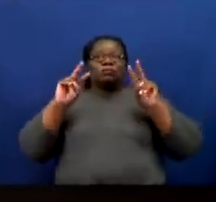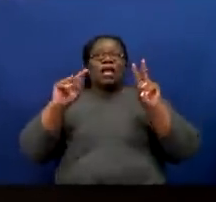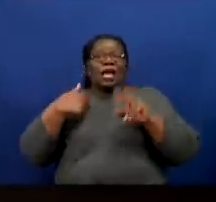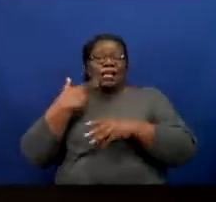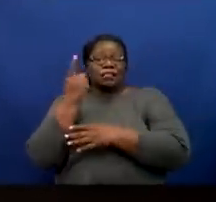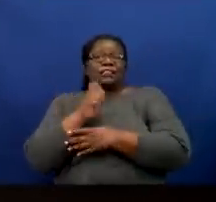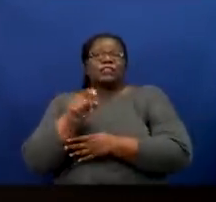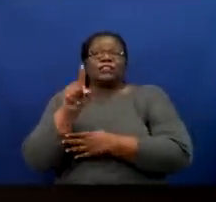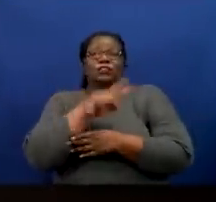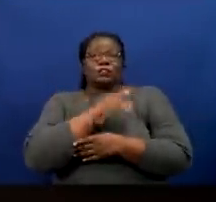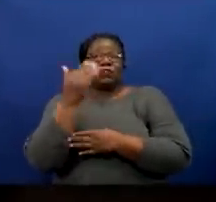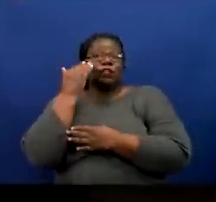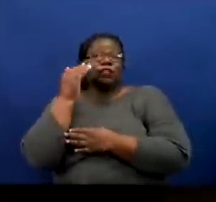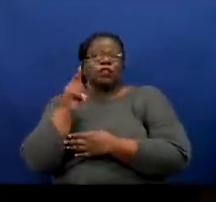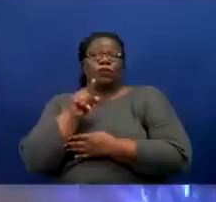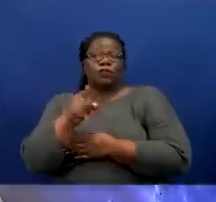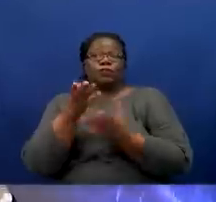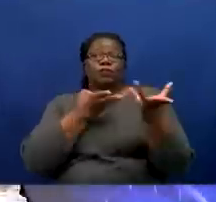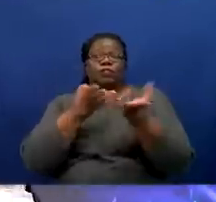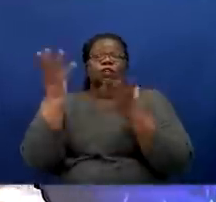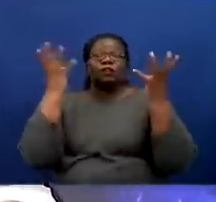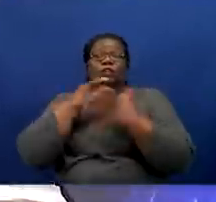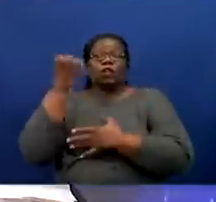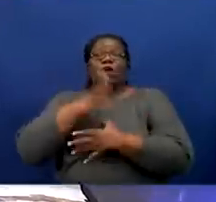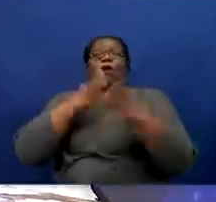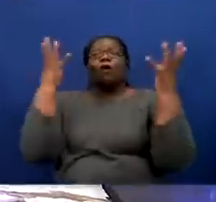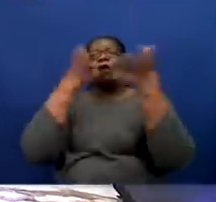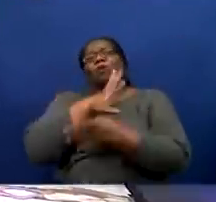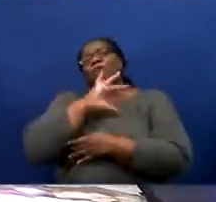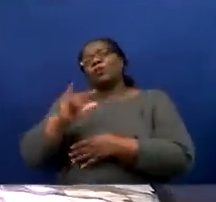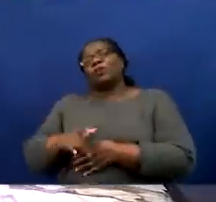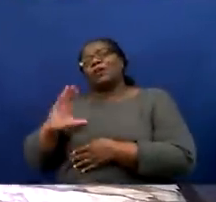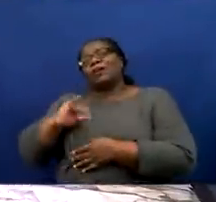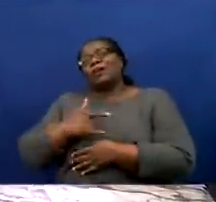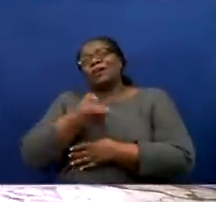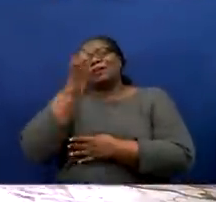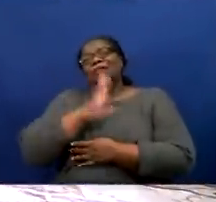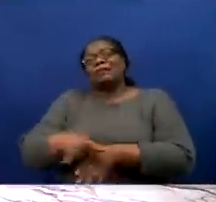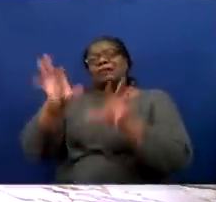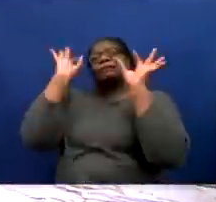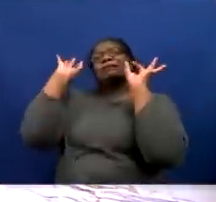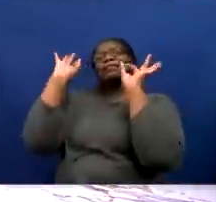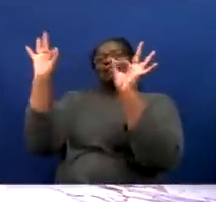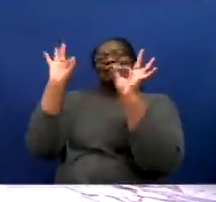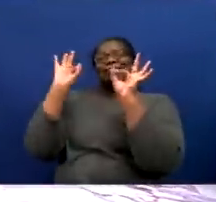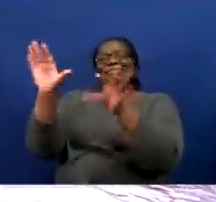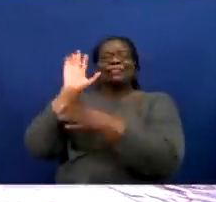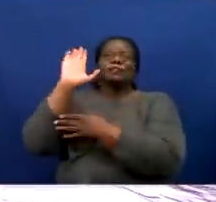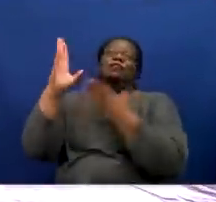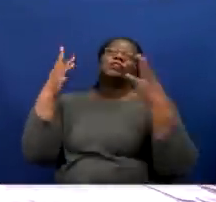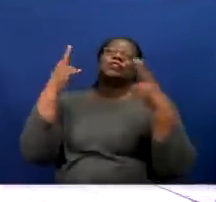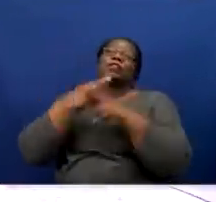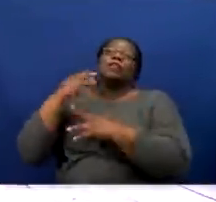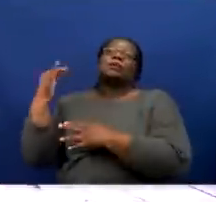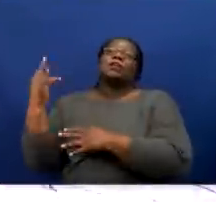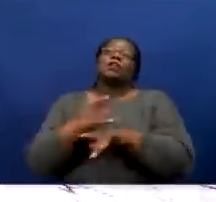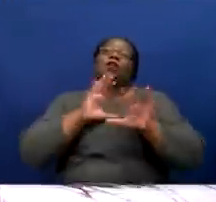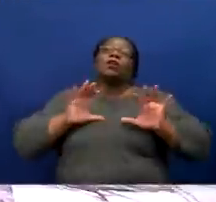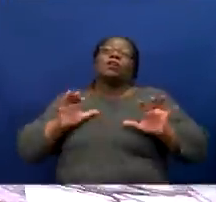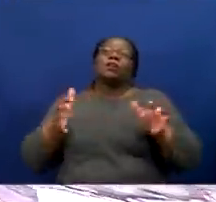to know you've got an awesome God. Oh Lord, our Lord, how excellent is Thy name in all the earth.